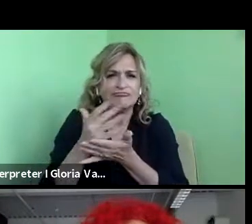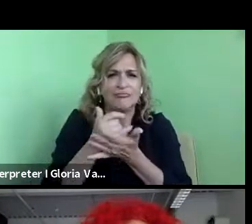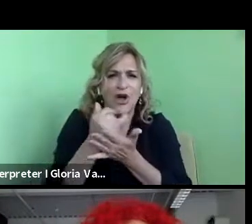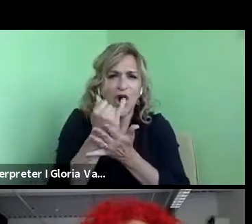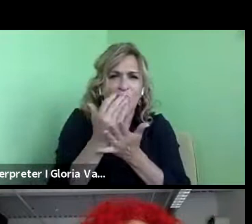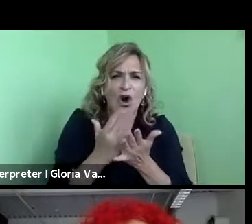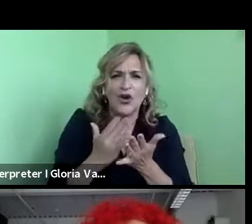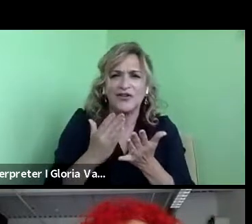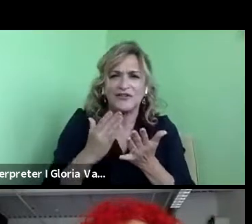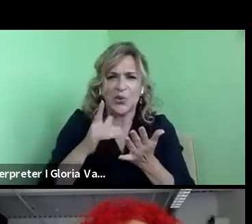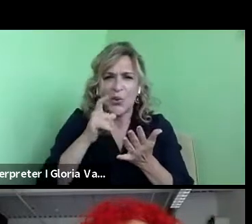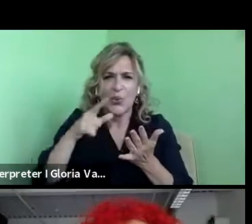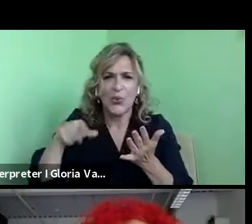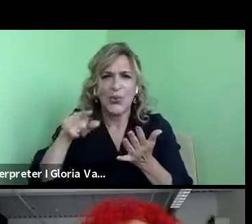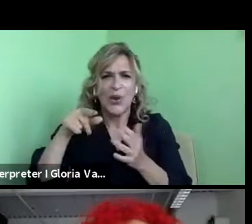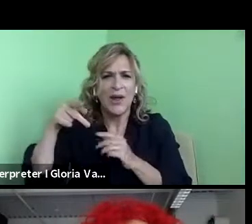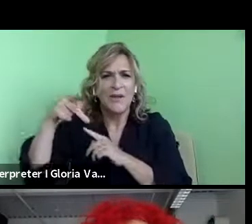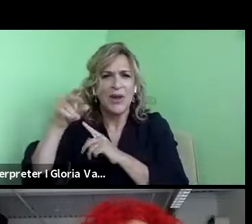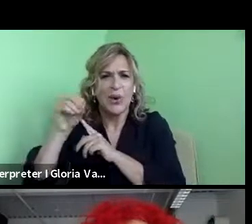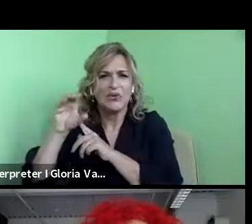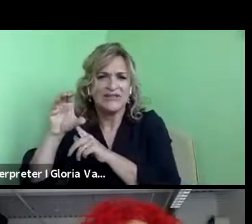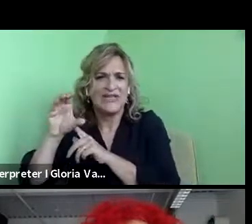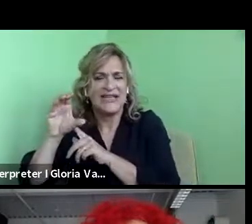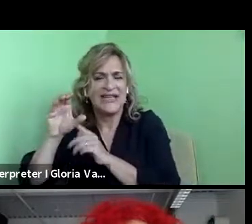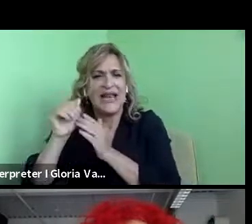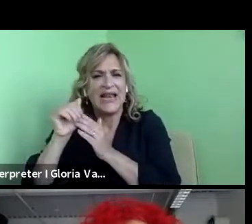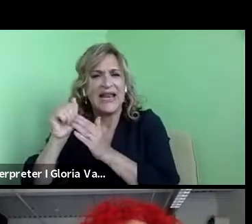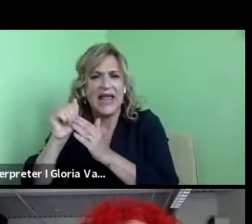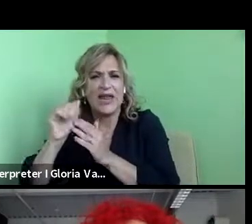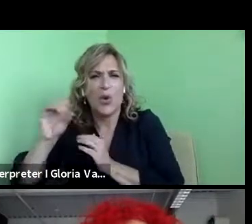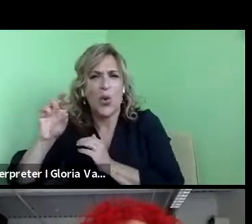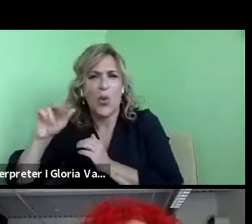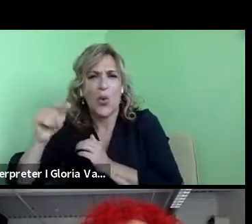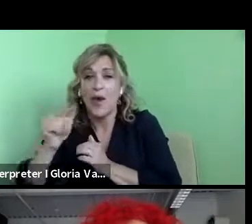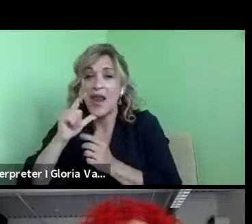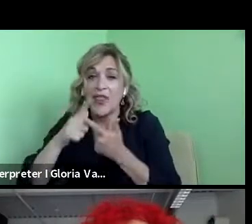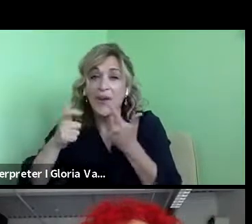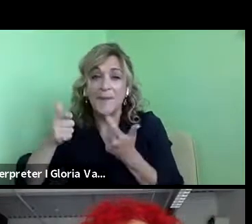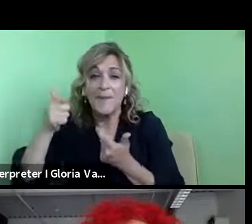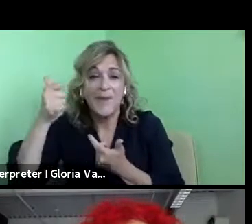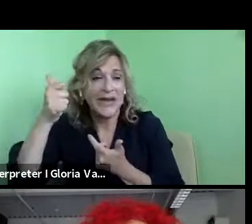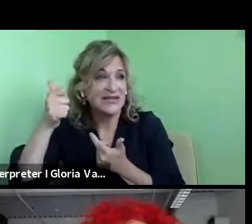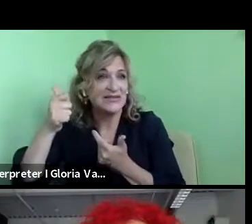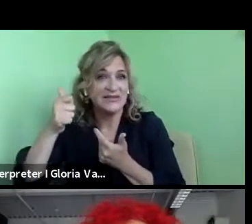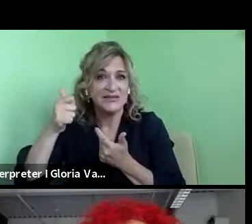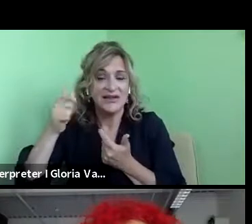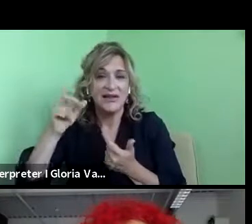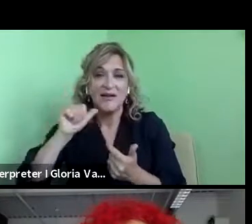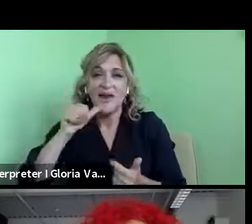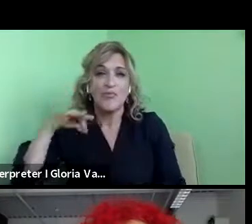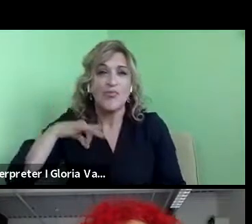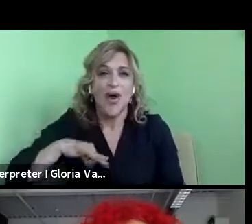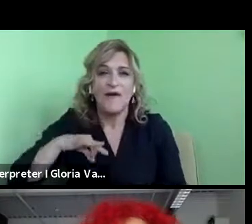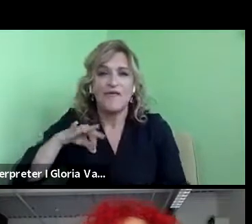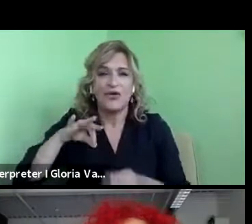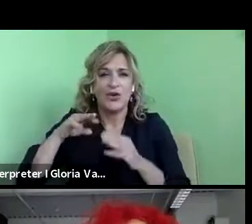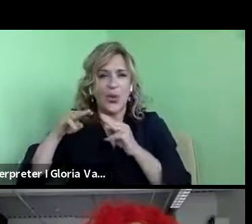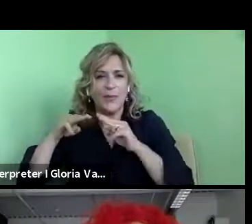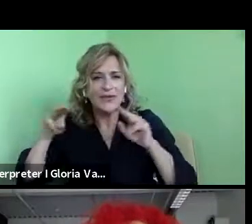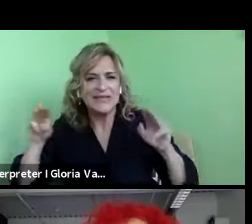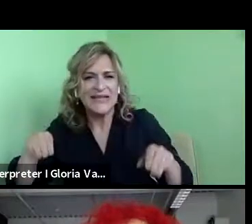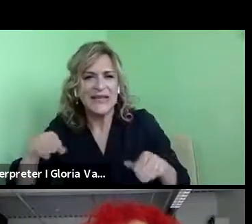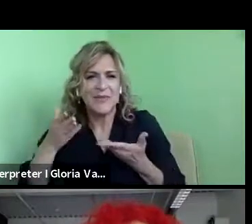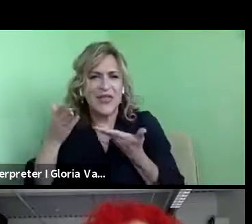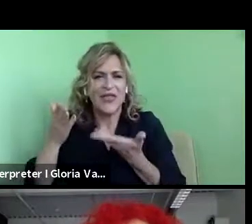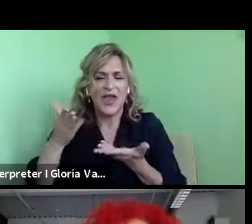POC-led organizations within the city that aren't the biggest nonprofits or museums out there. That's a strategic move that I